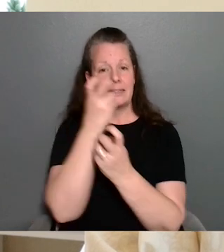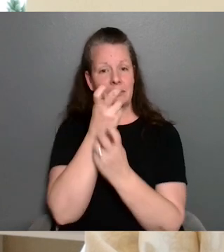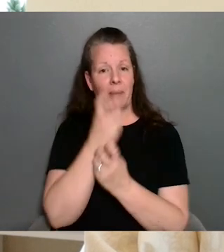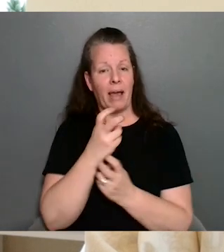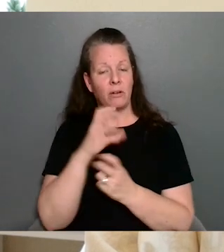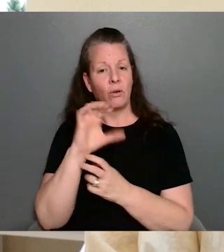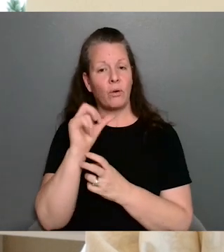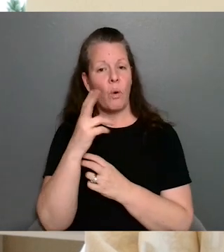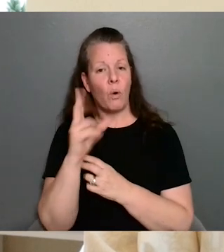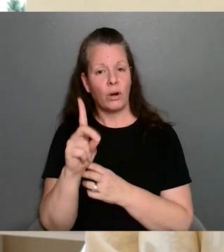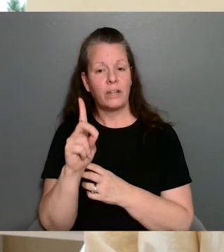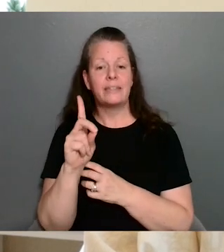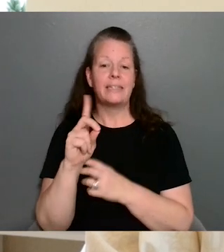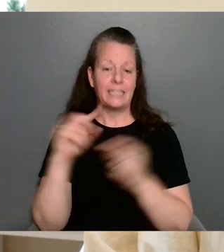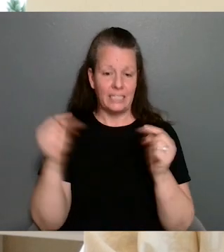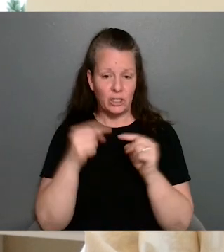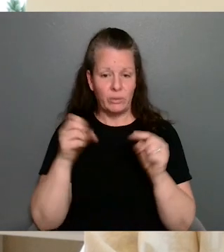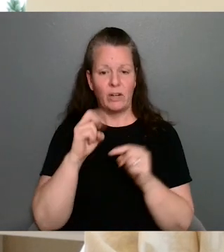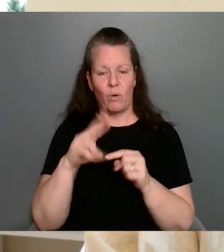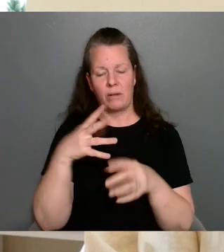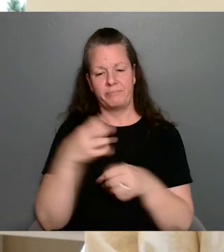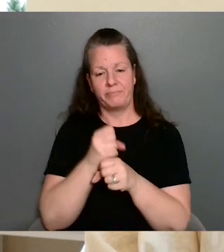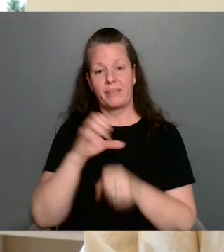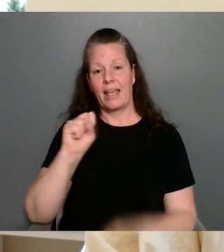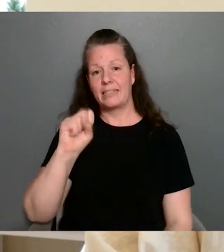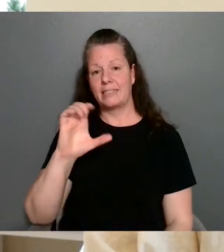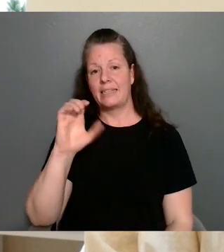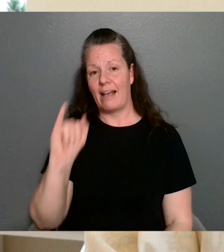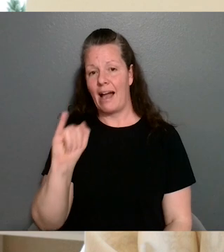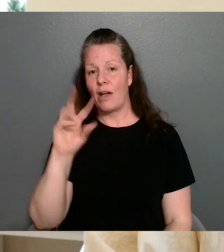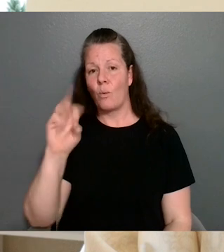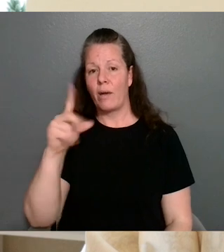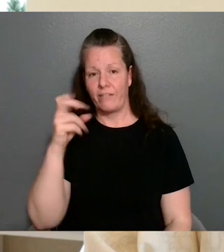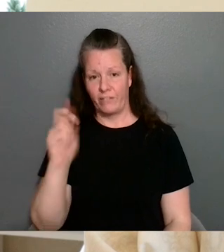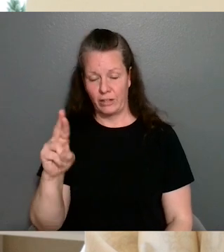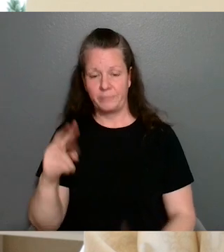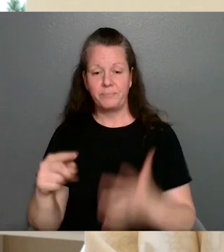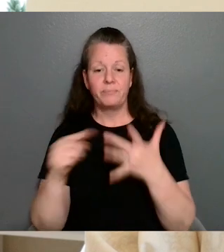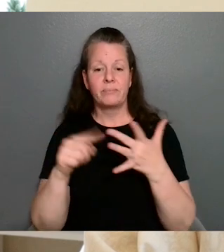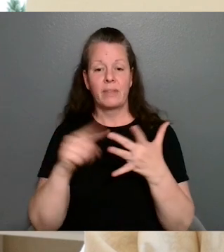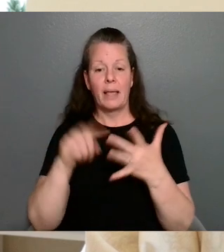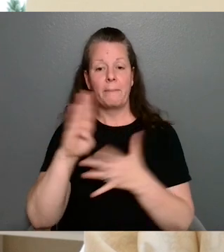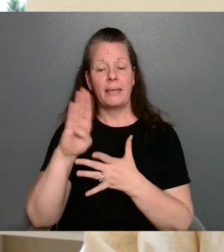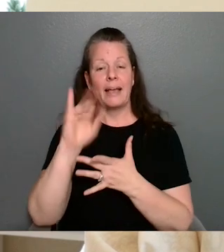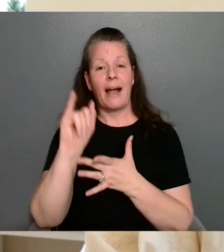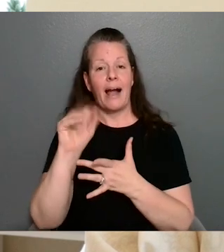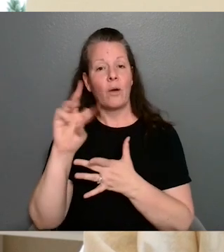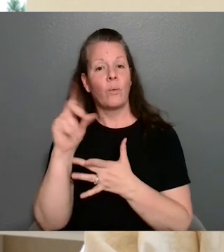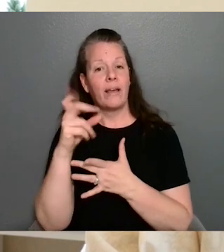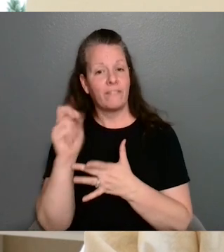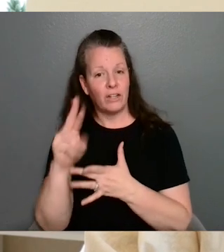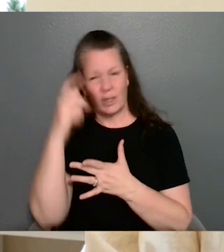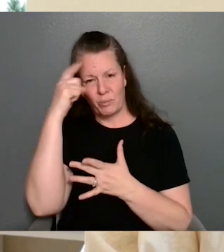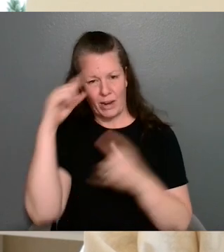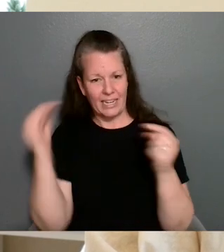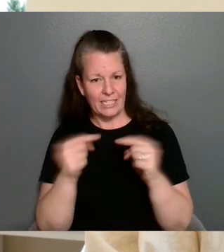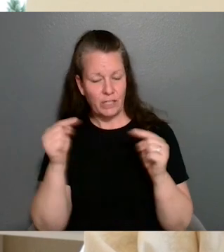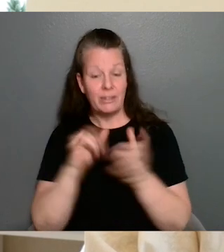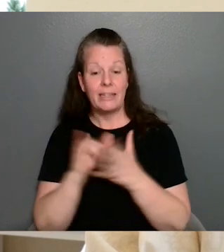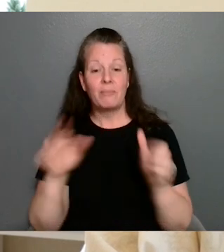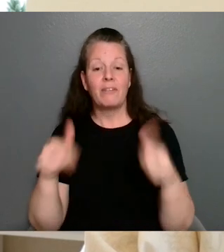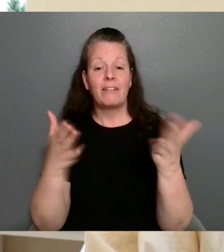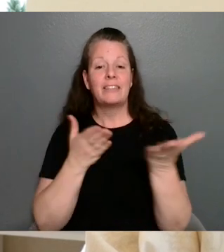cord injury, or SCI waiver. Moving on, the Brain Injury Waiver, or BI, provides services